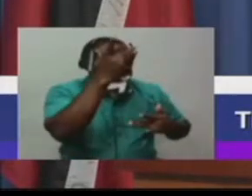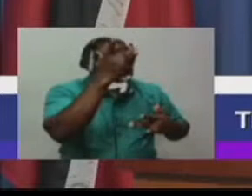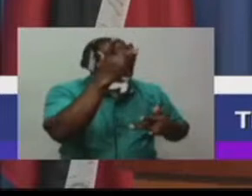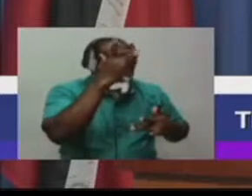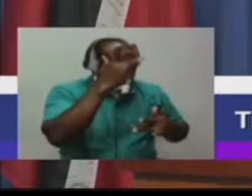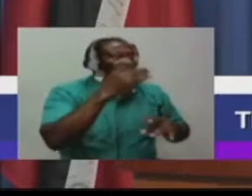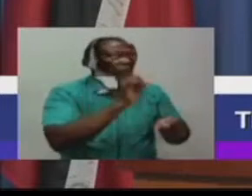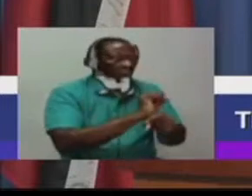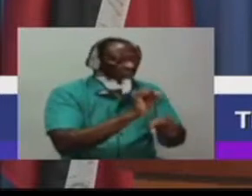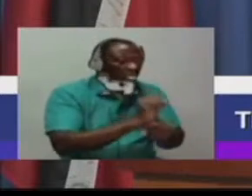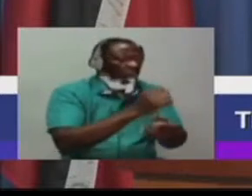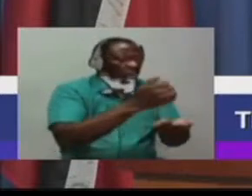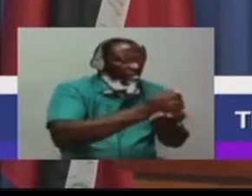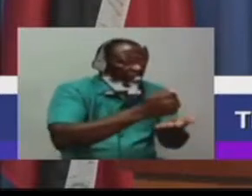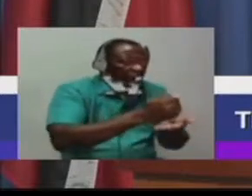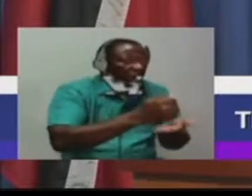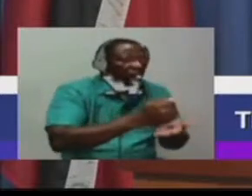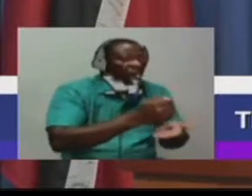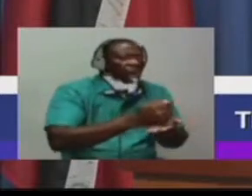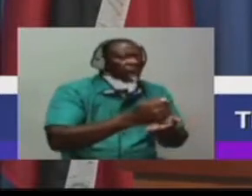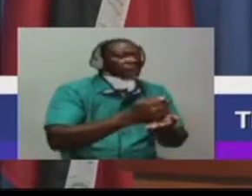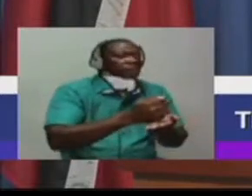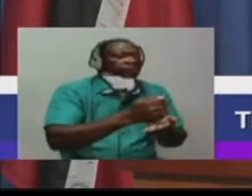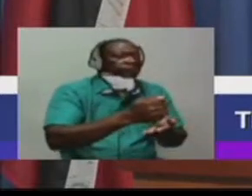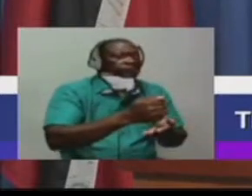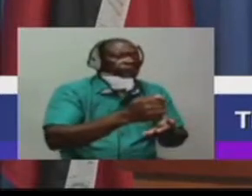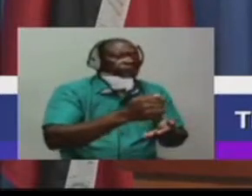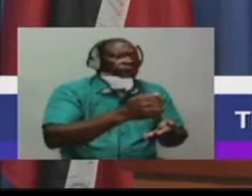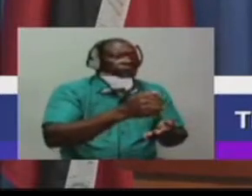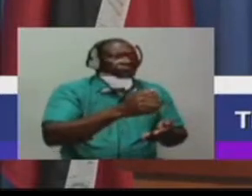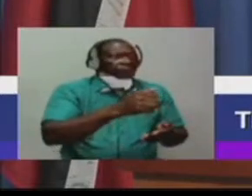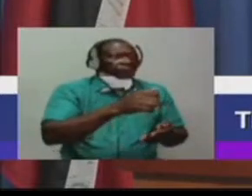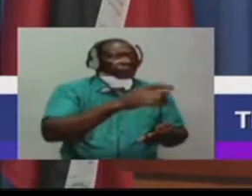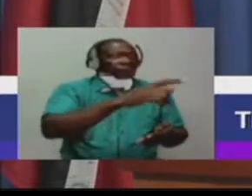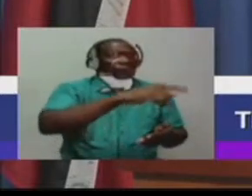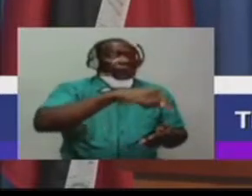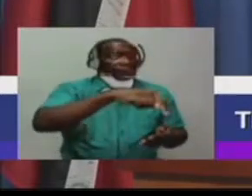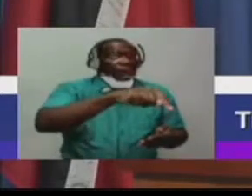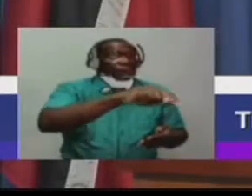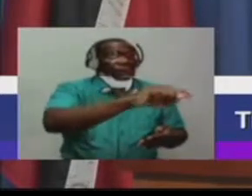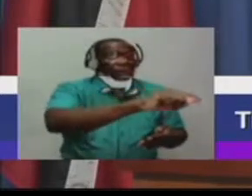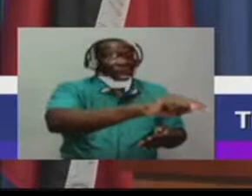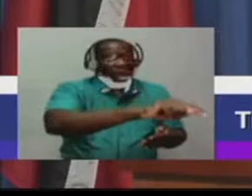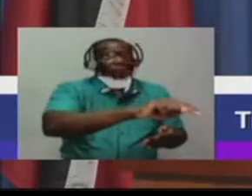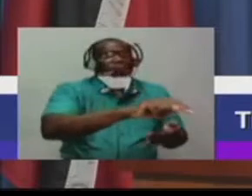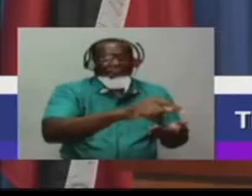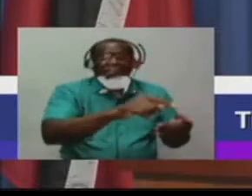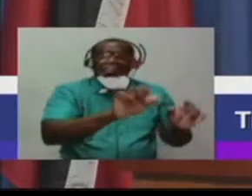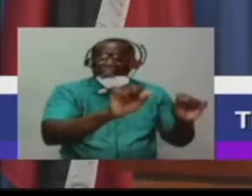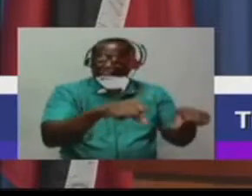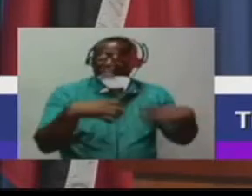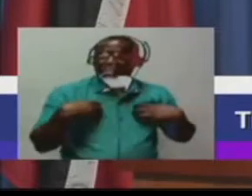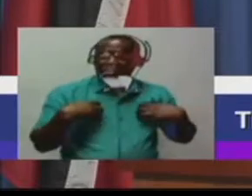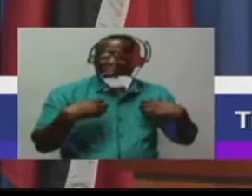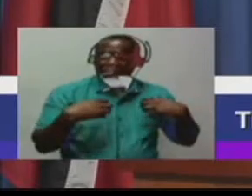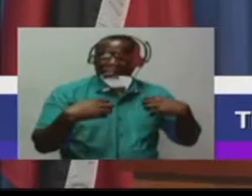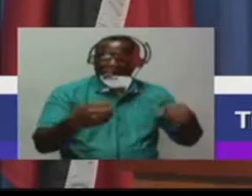some patients who are presenting quite ill, and more than